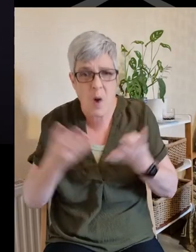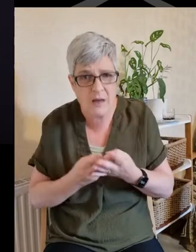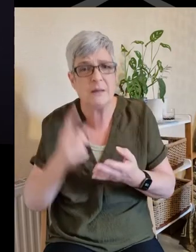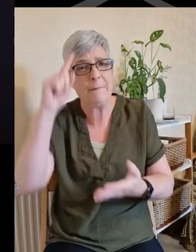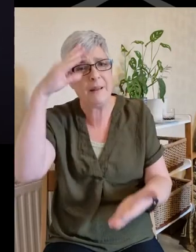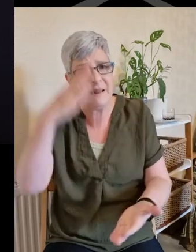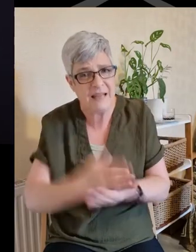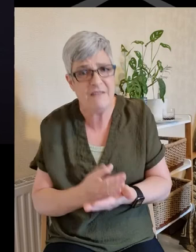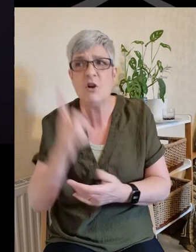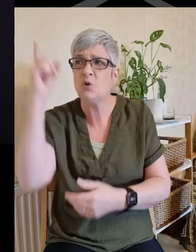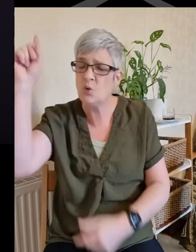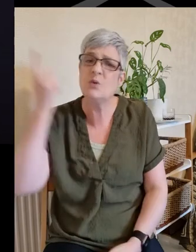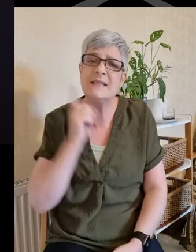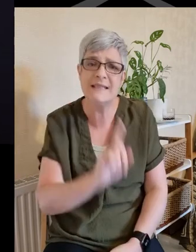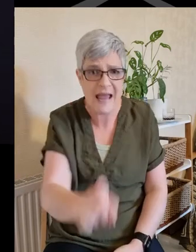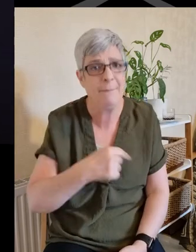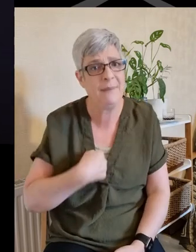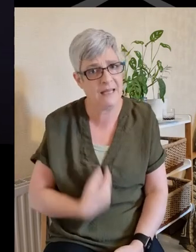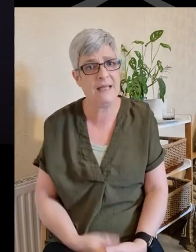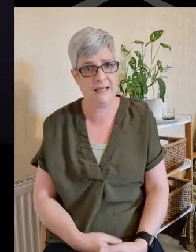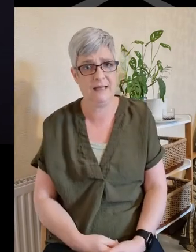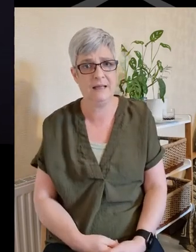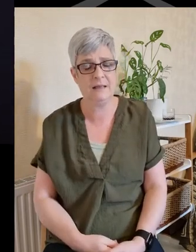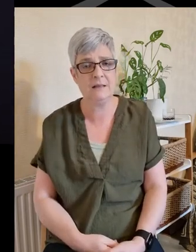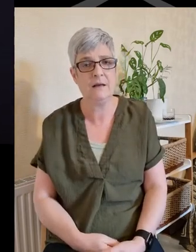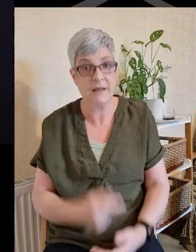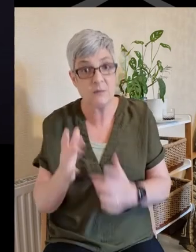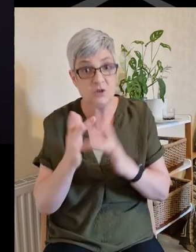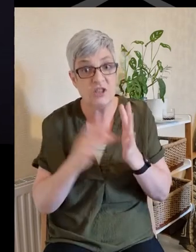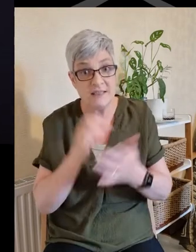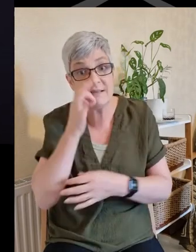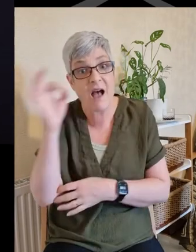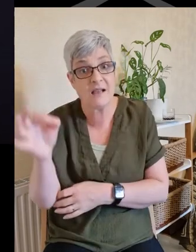sent me. That's what Jesus is after.